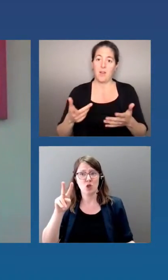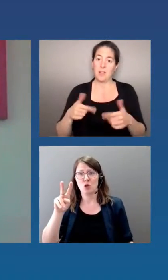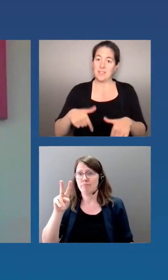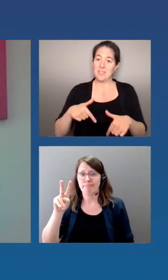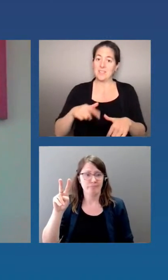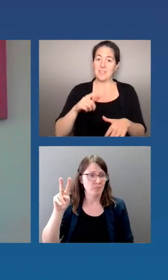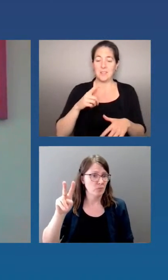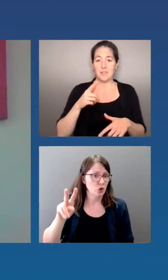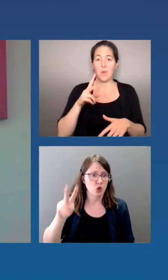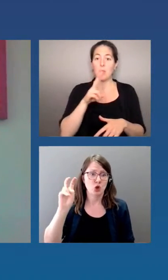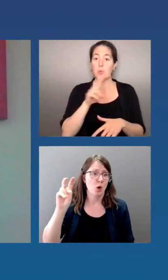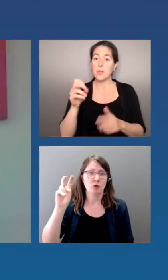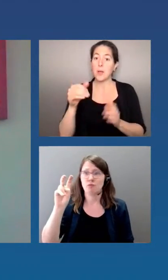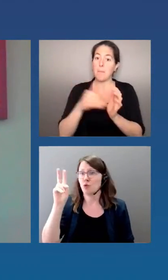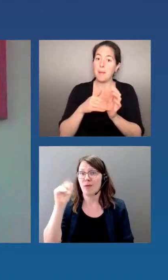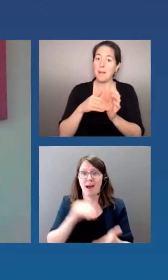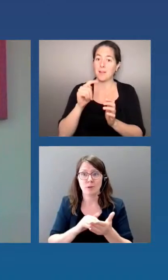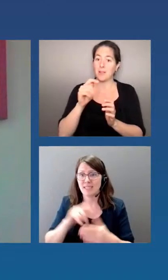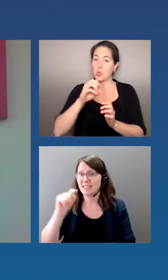had multiple